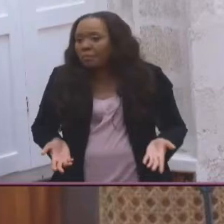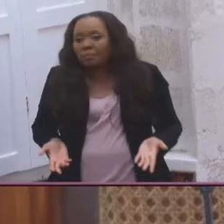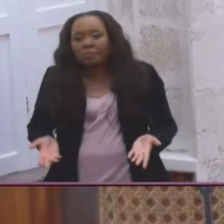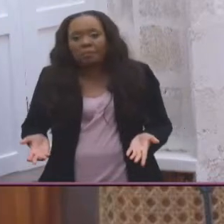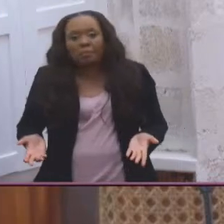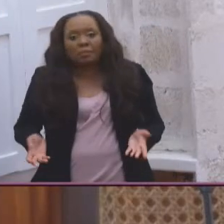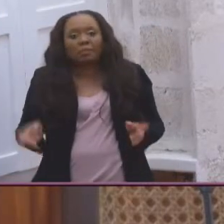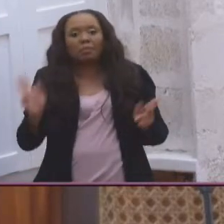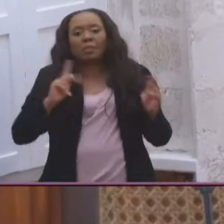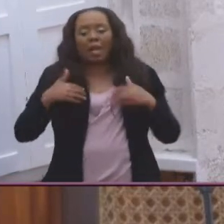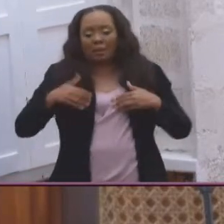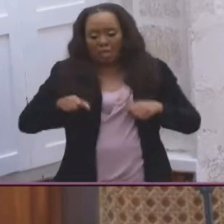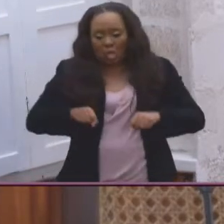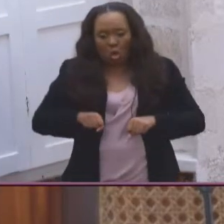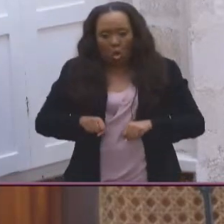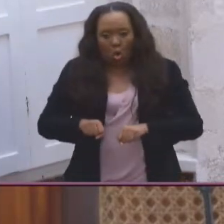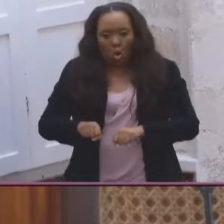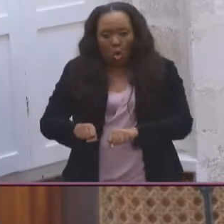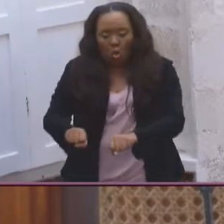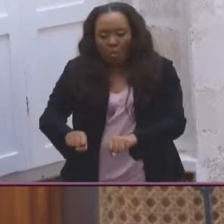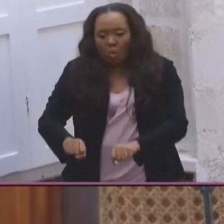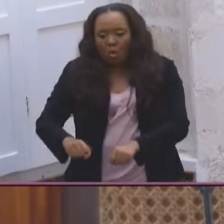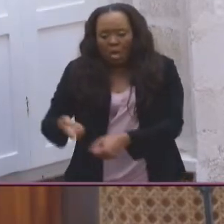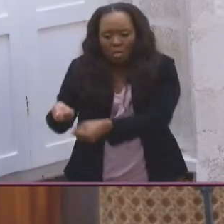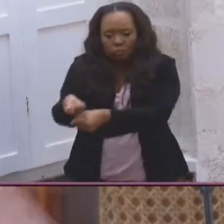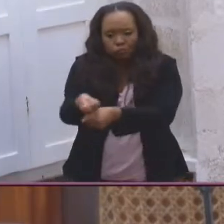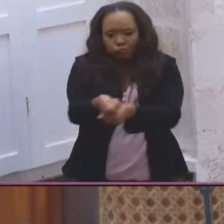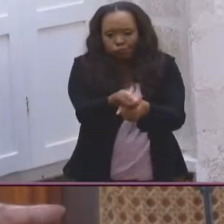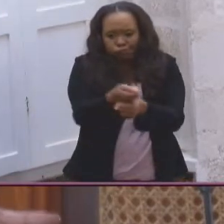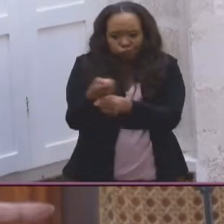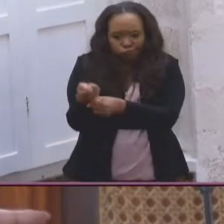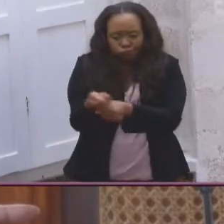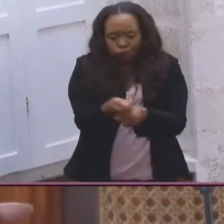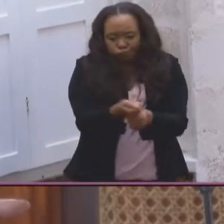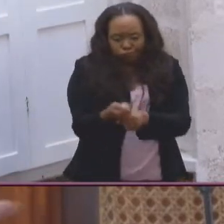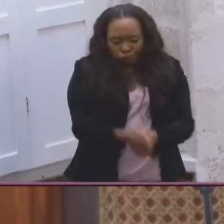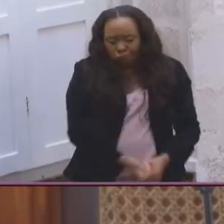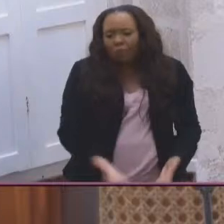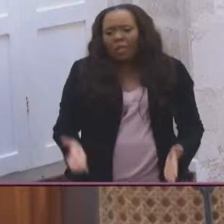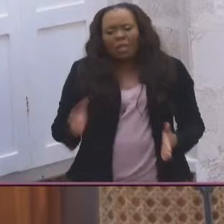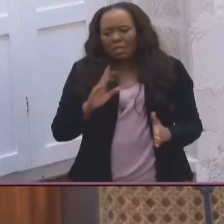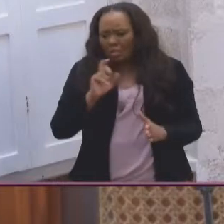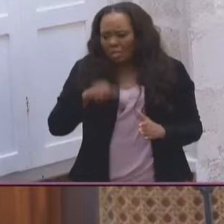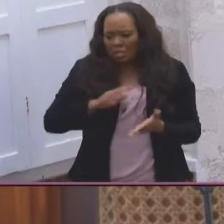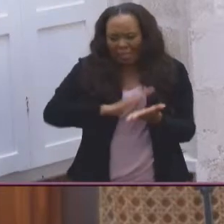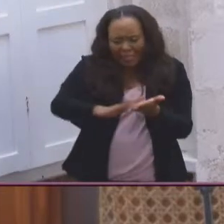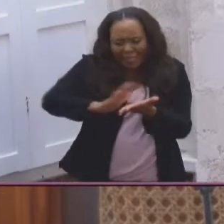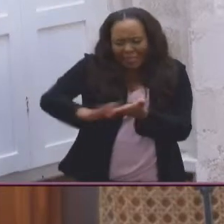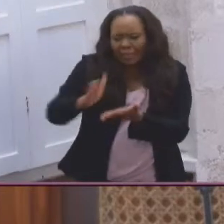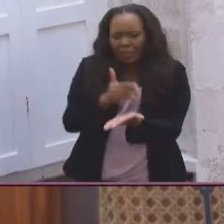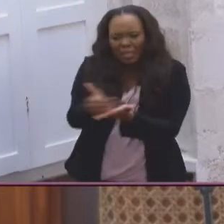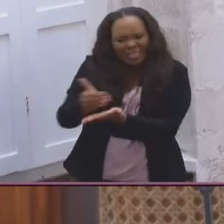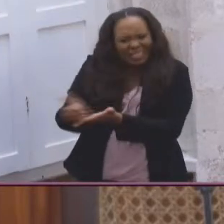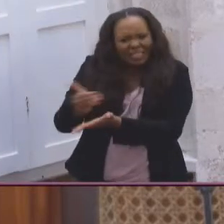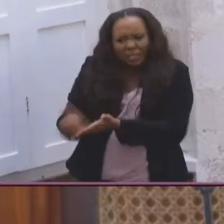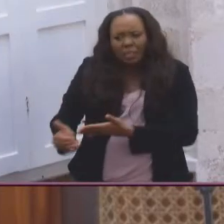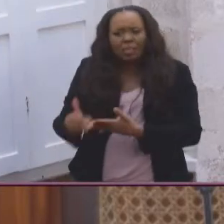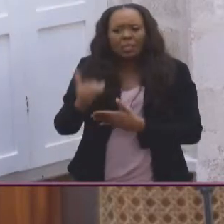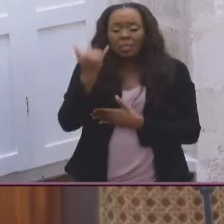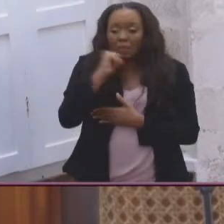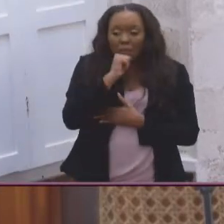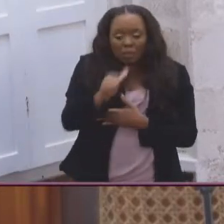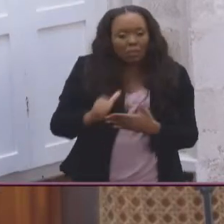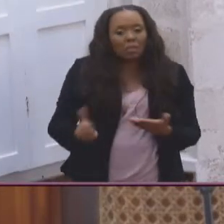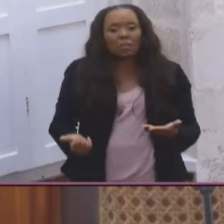have lawnmowers and weed whackers and stuff, and they could go and clear up. If they're not prepared to do it, then it has to